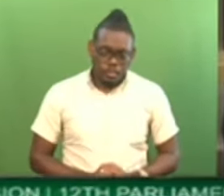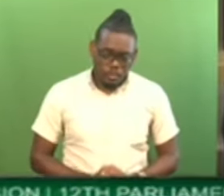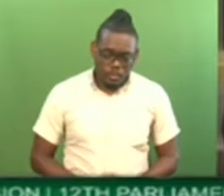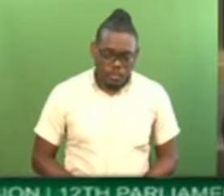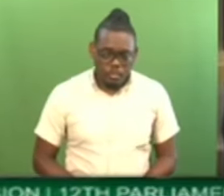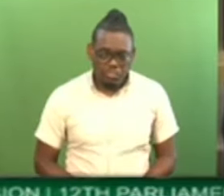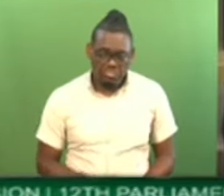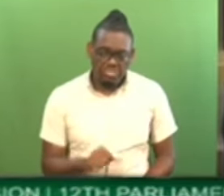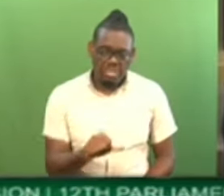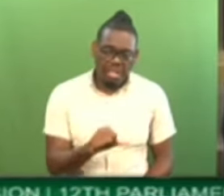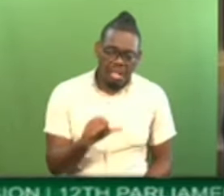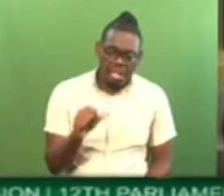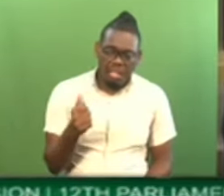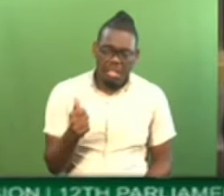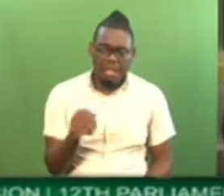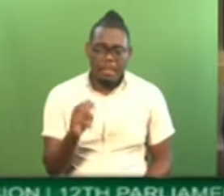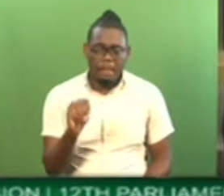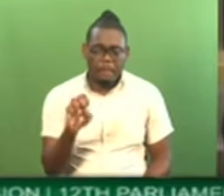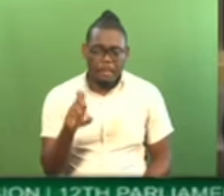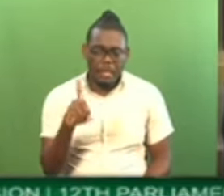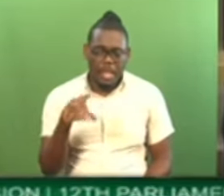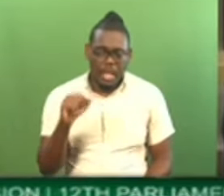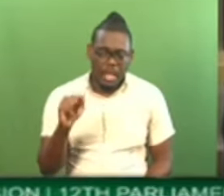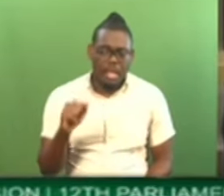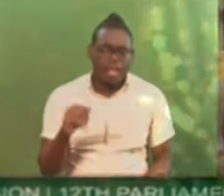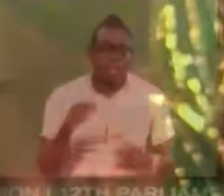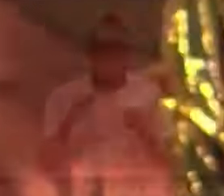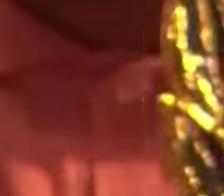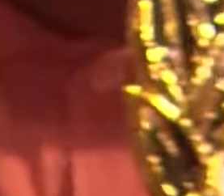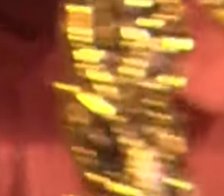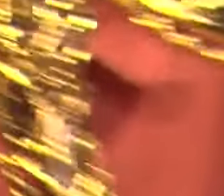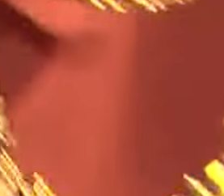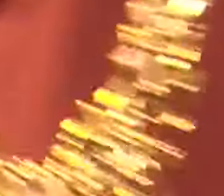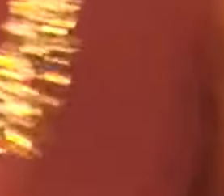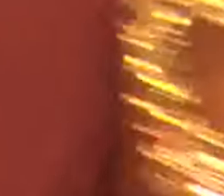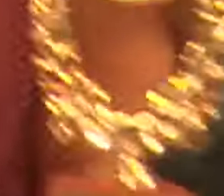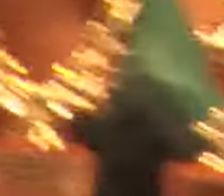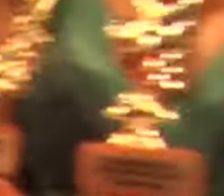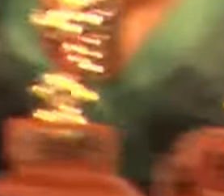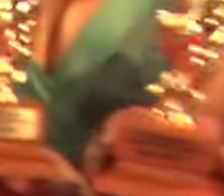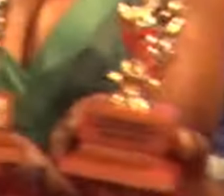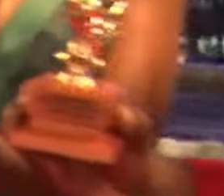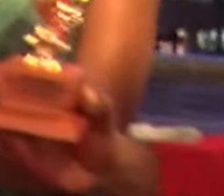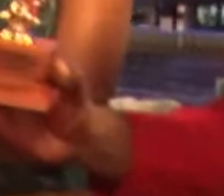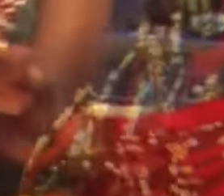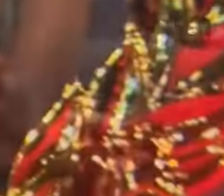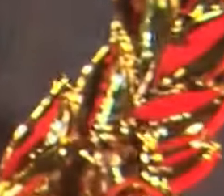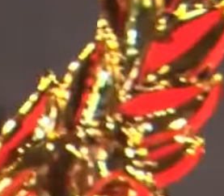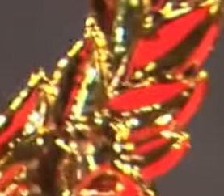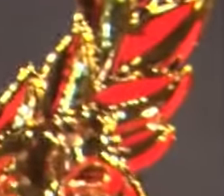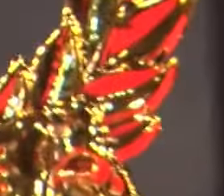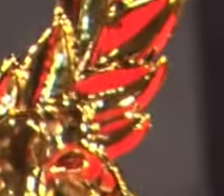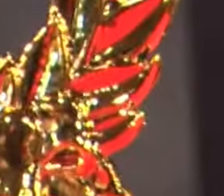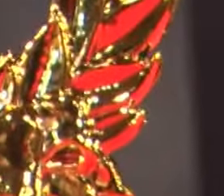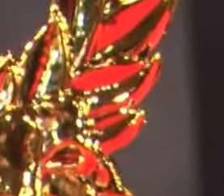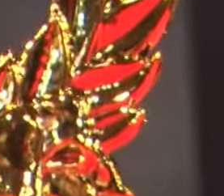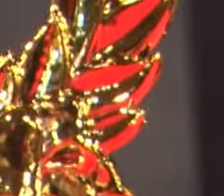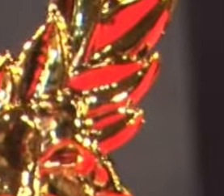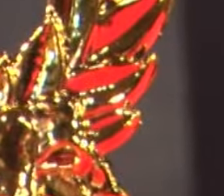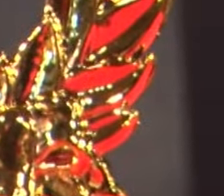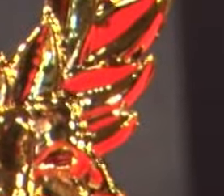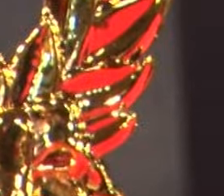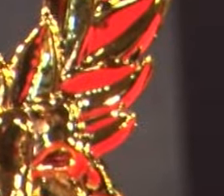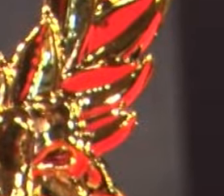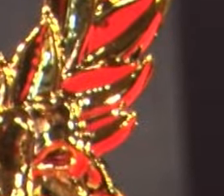House the awards copped by TTT at this year's NGC CBU Caribbean Media Awards. TTT won the award for Best